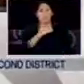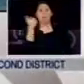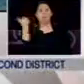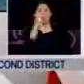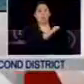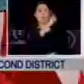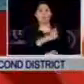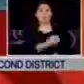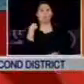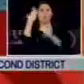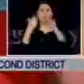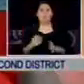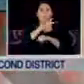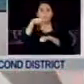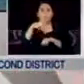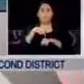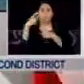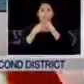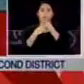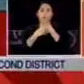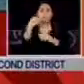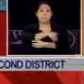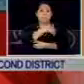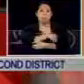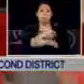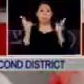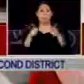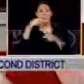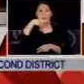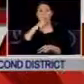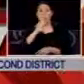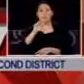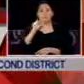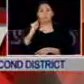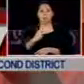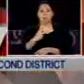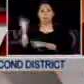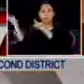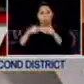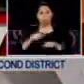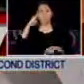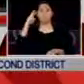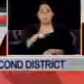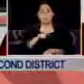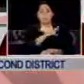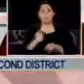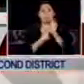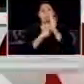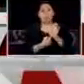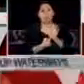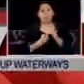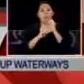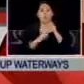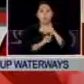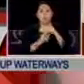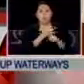of Philippine Savings Bank, PS Bank, to testify and produce before the court the original and certified true copies